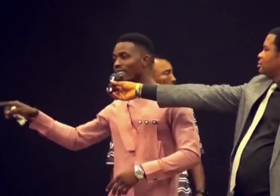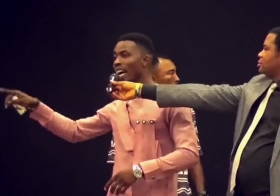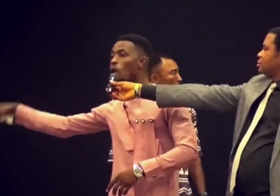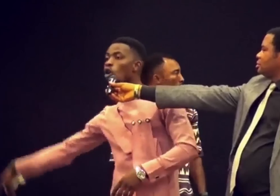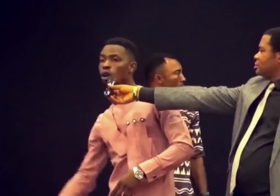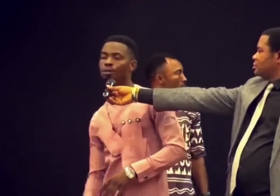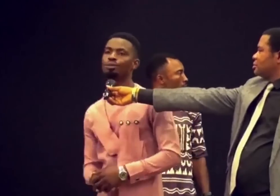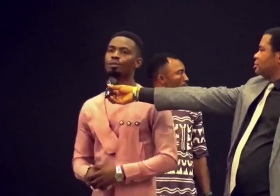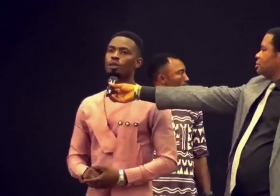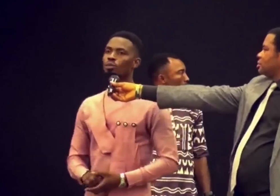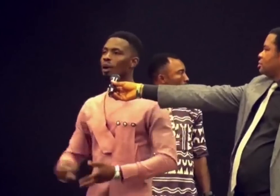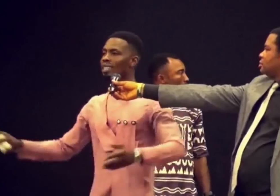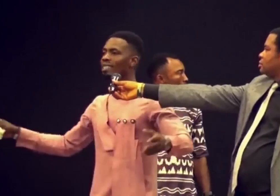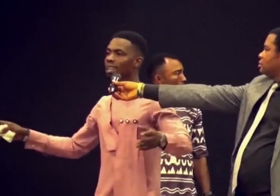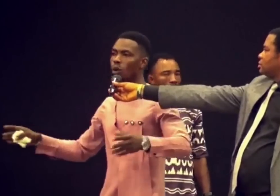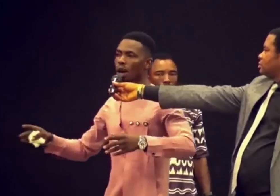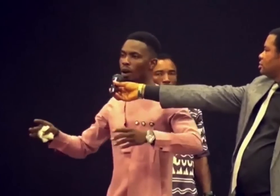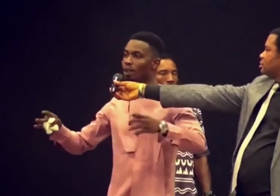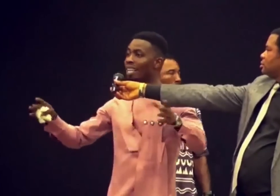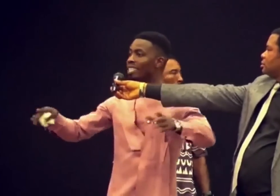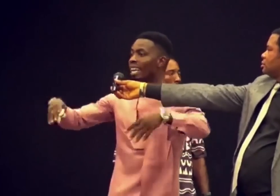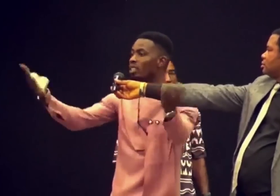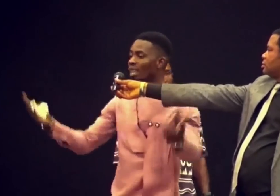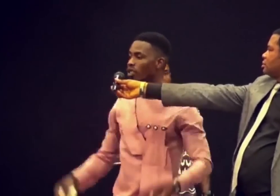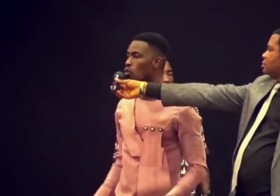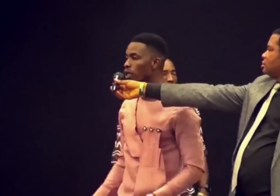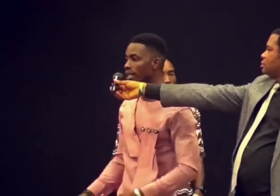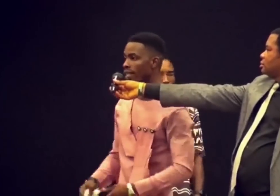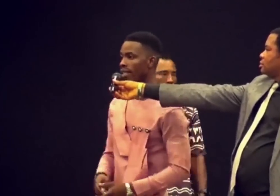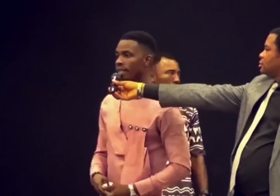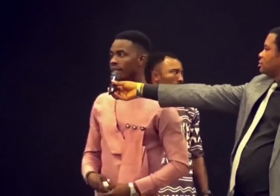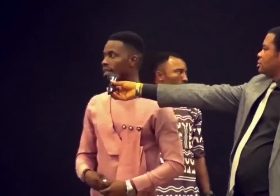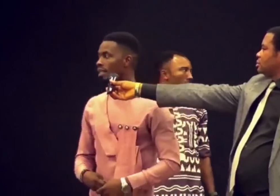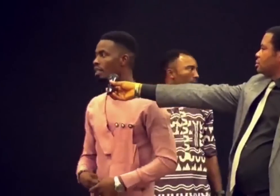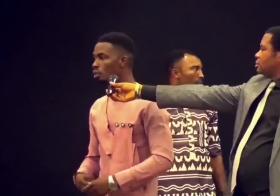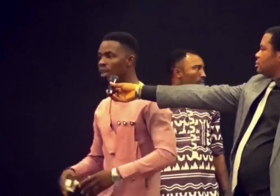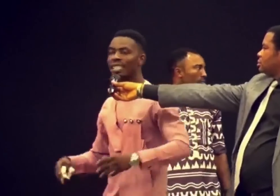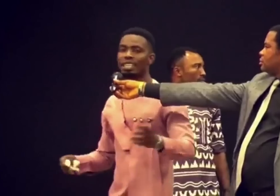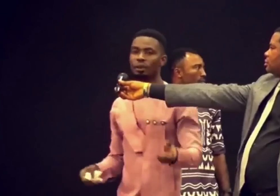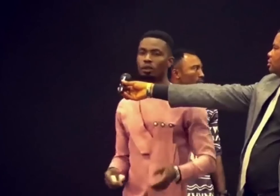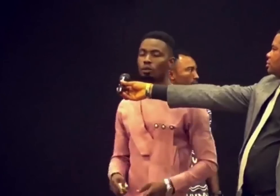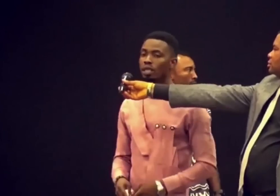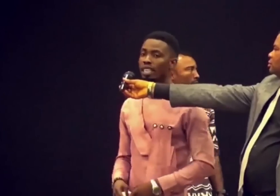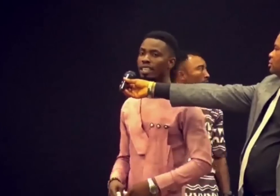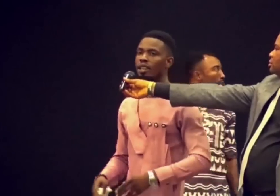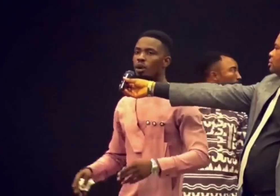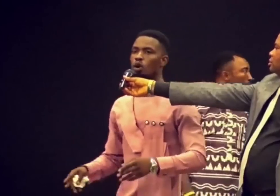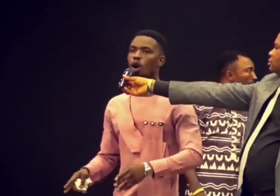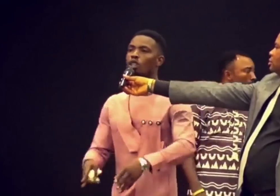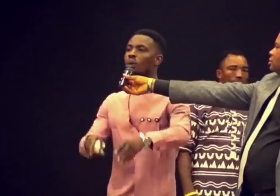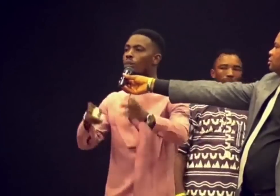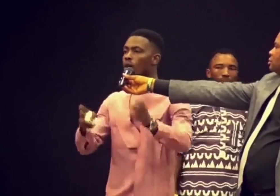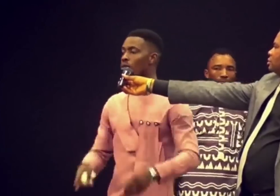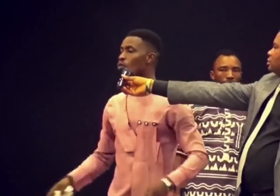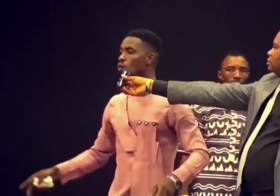eriosi aramoko bi awon assassin awon fulani se jade si wa lati nugbo ni e bo ye jade si wa nugbo ni e so wo